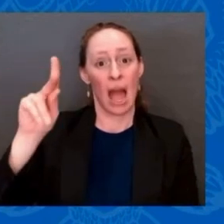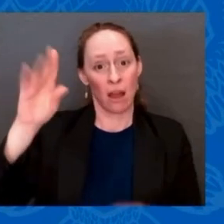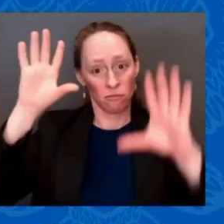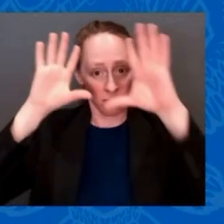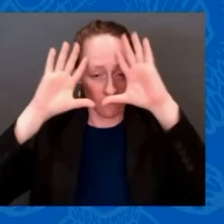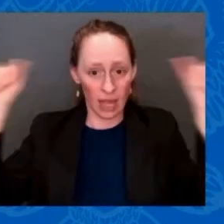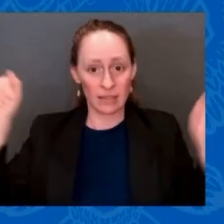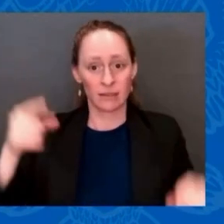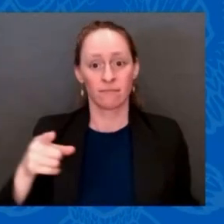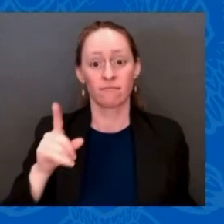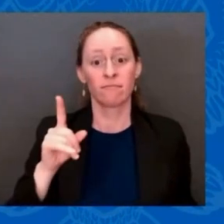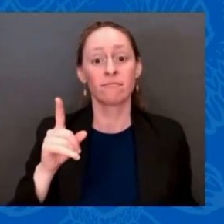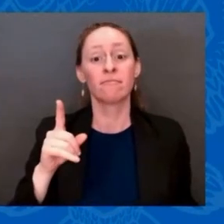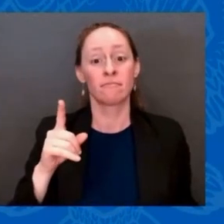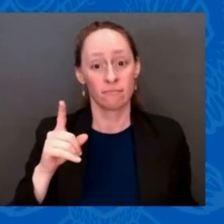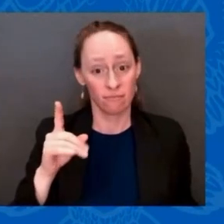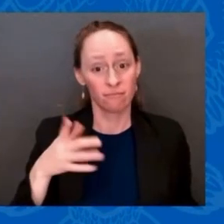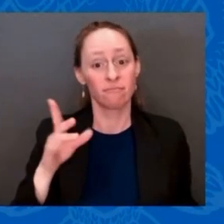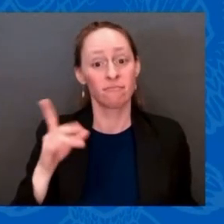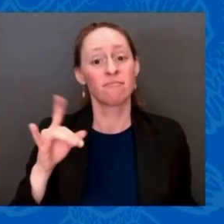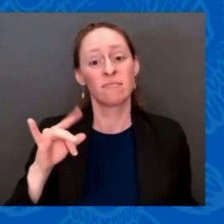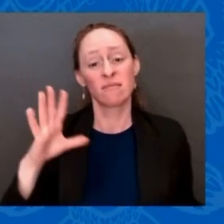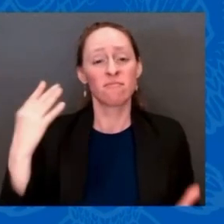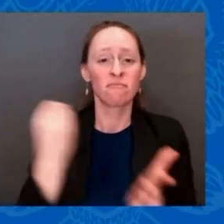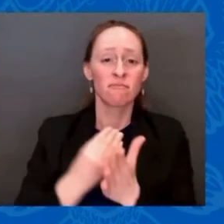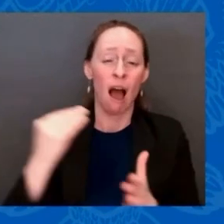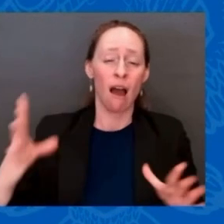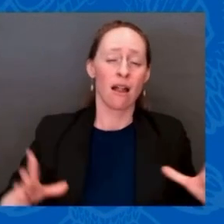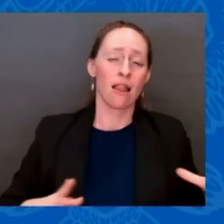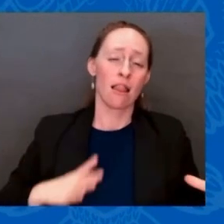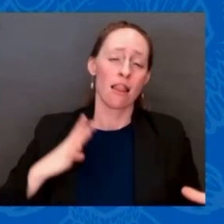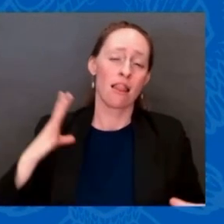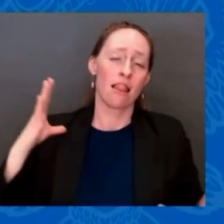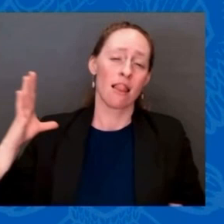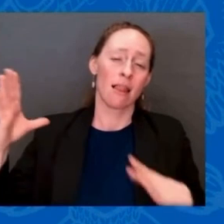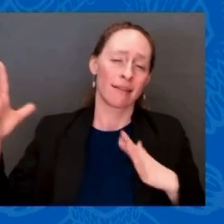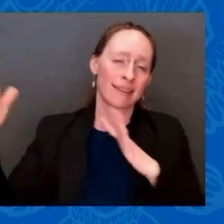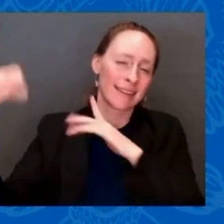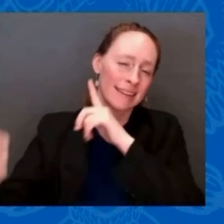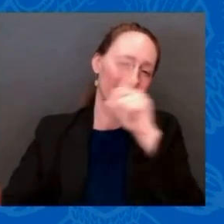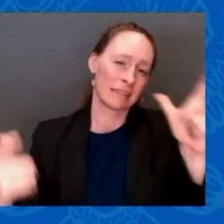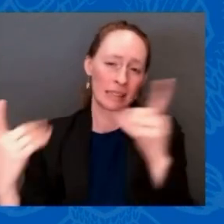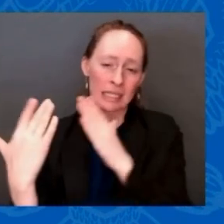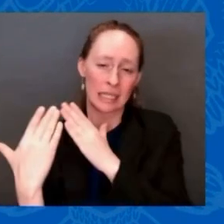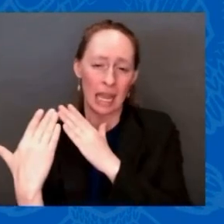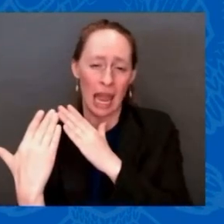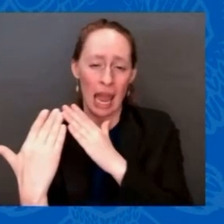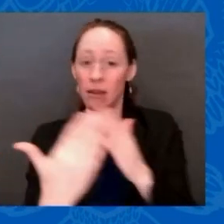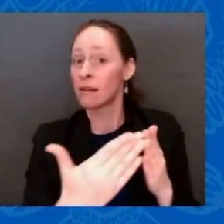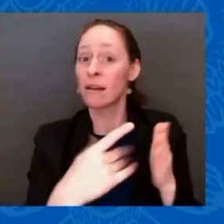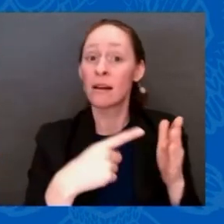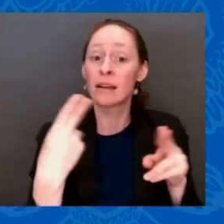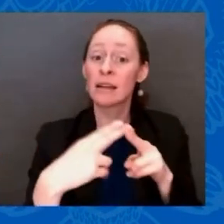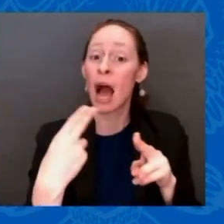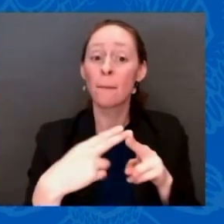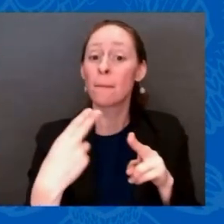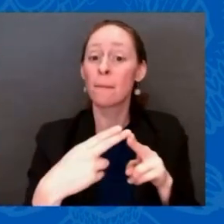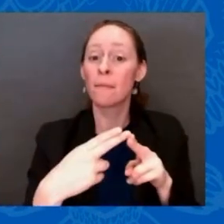Swear to God. Well, guess what? There are going to be no more overdraft fees. Folks,